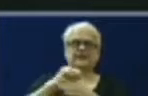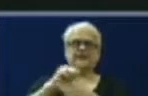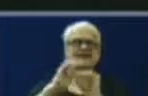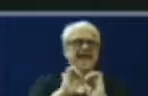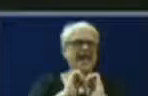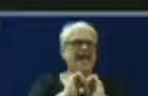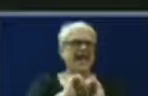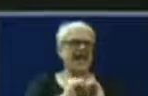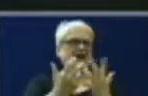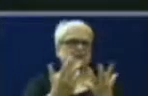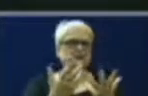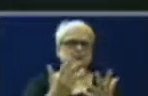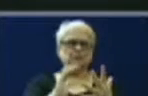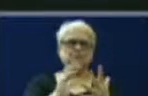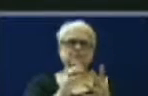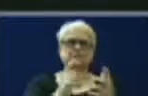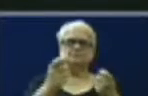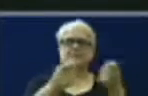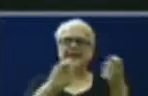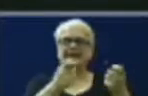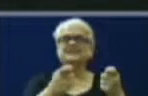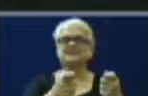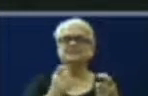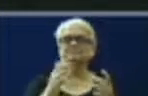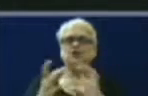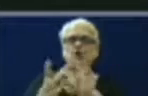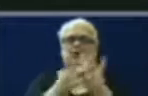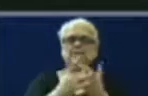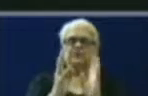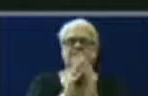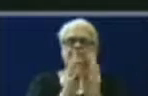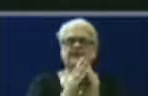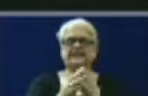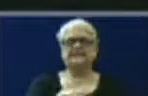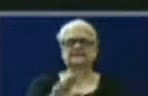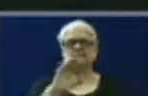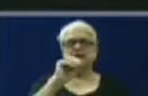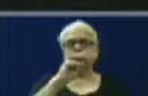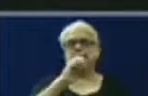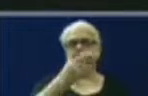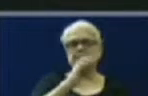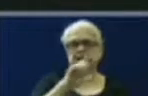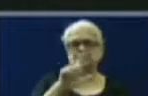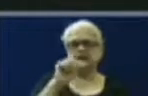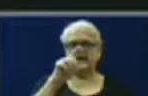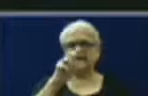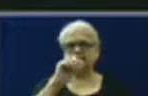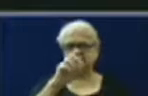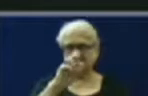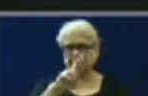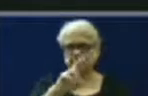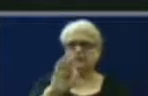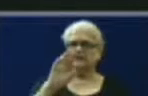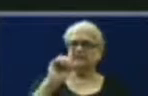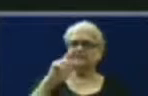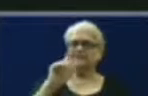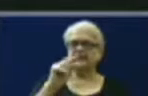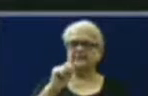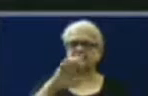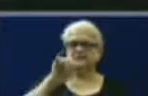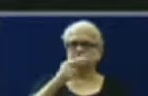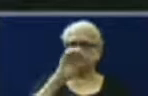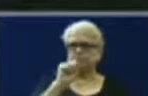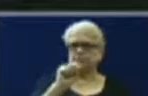facilitate collaborative meetings. Michael Alexander, Leslie Taylor, Craig Garrison, Franklin Jones, Suzanne